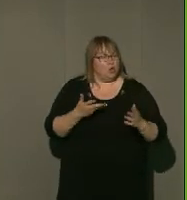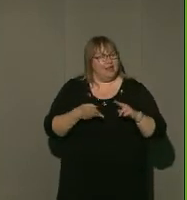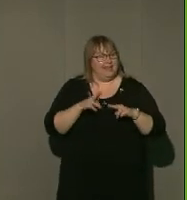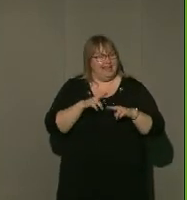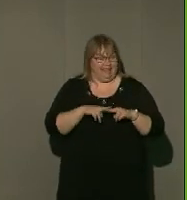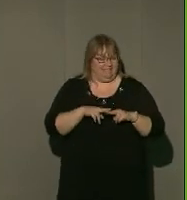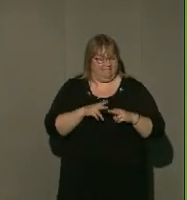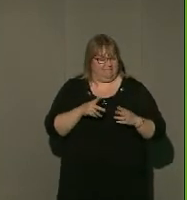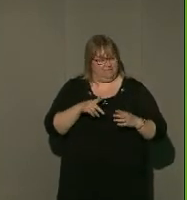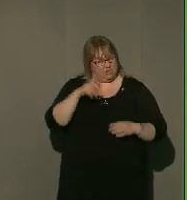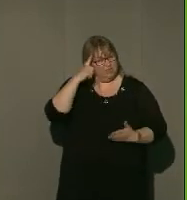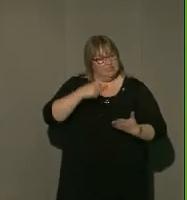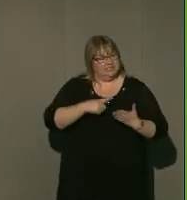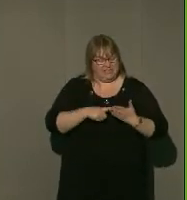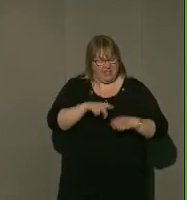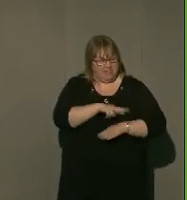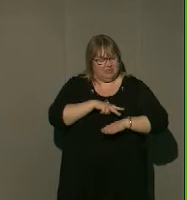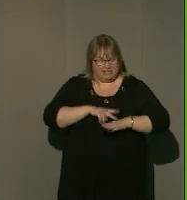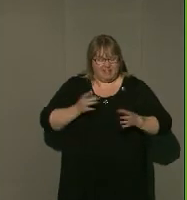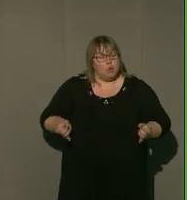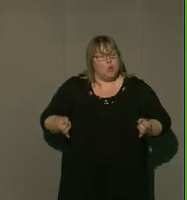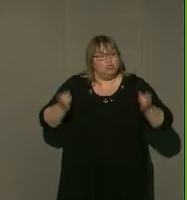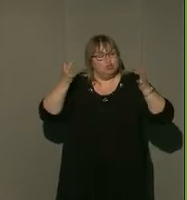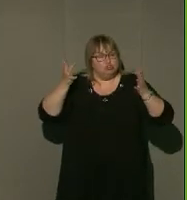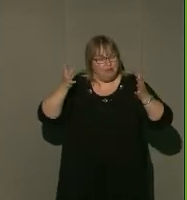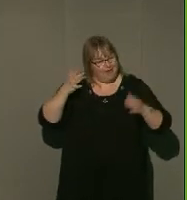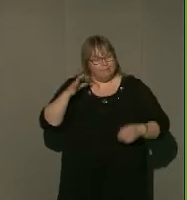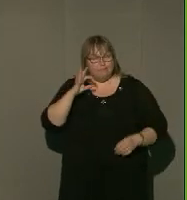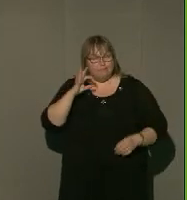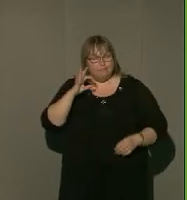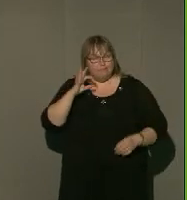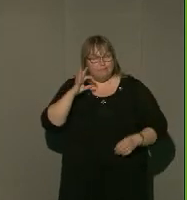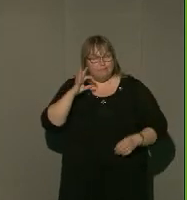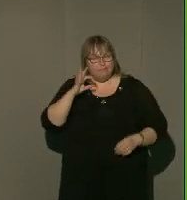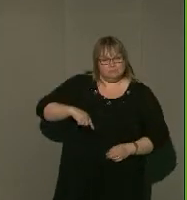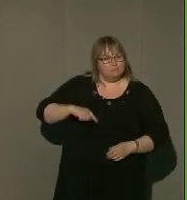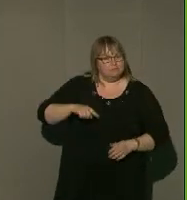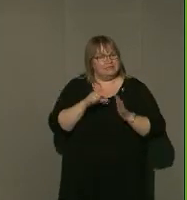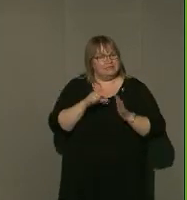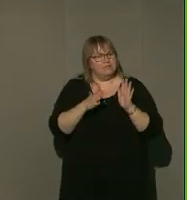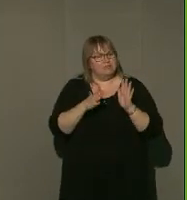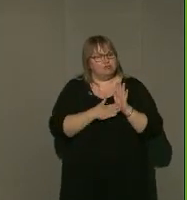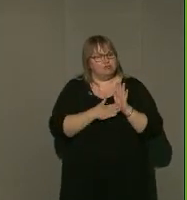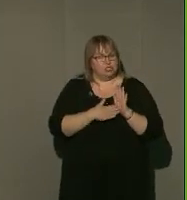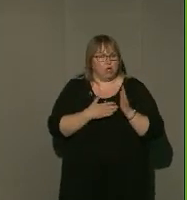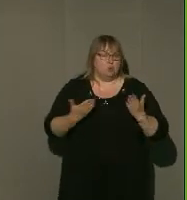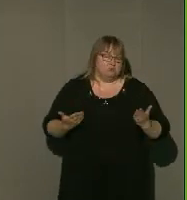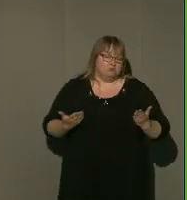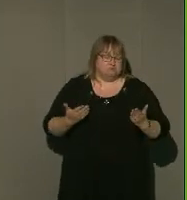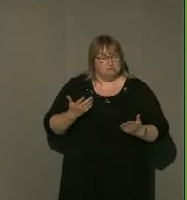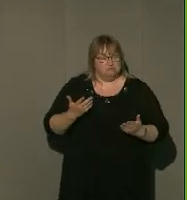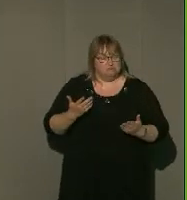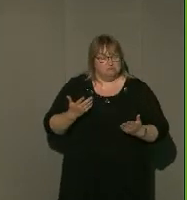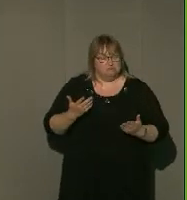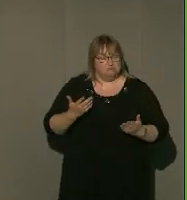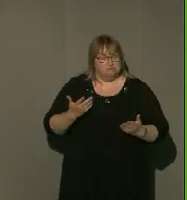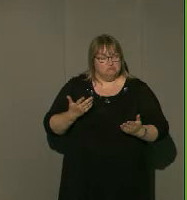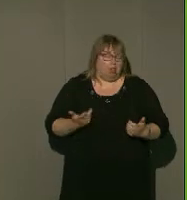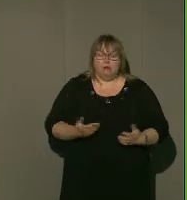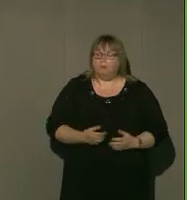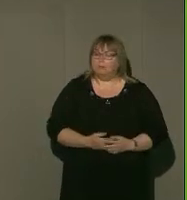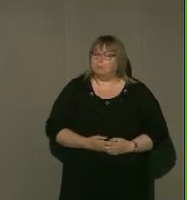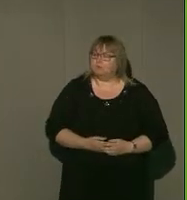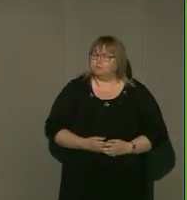may arise as a consequence of this action, which I think is a reasonable thing to ask. I'm a